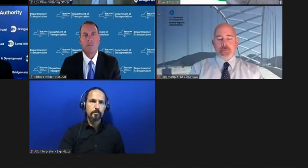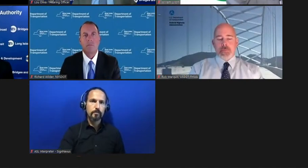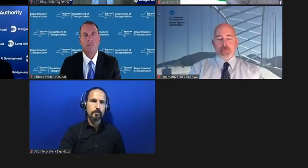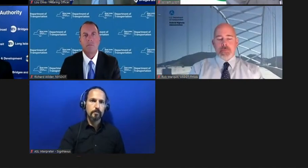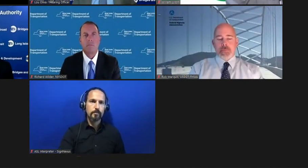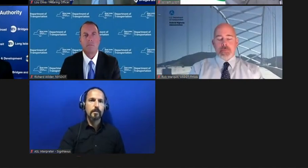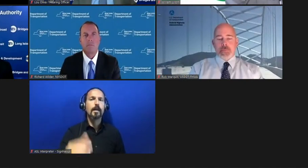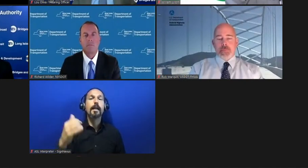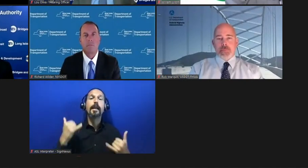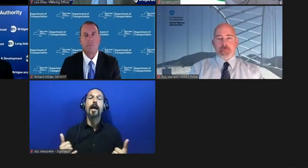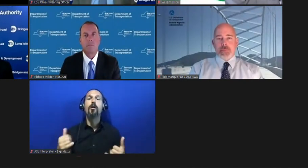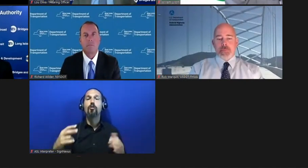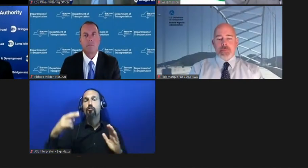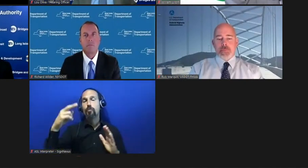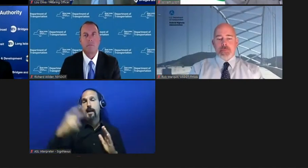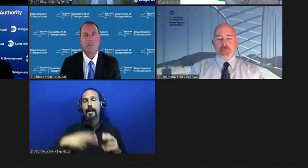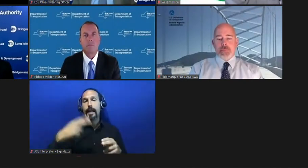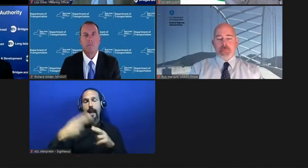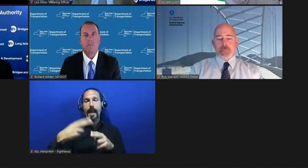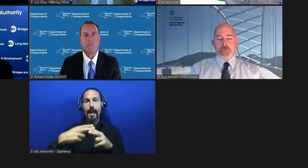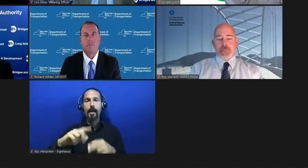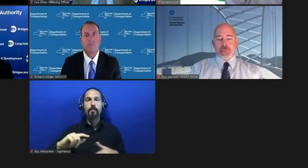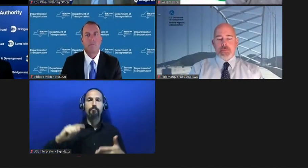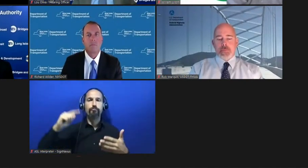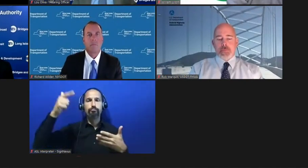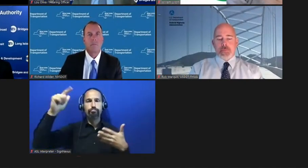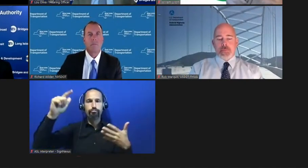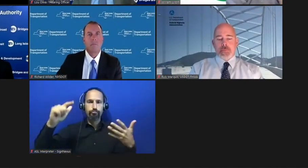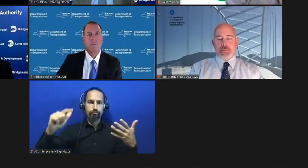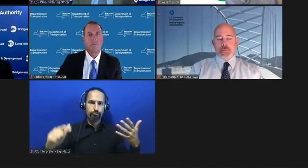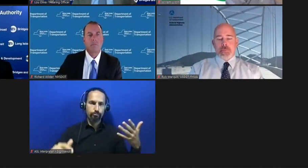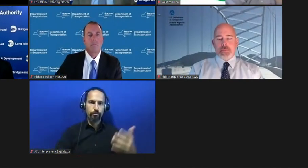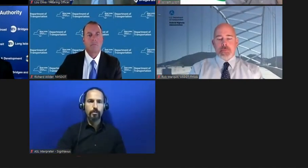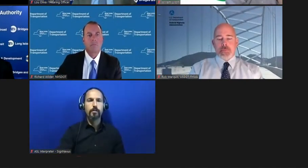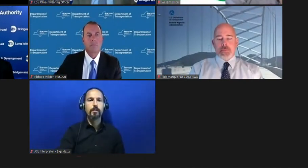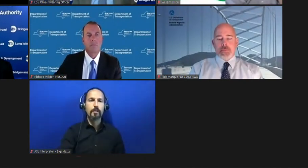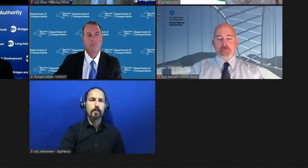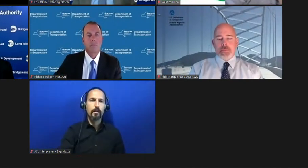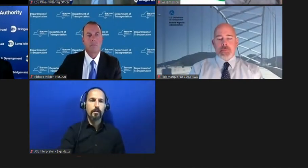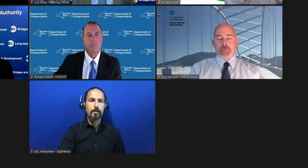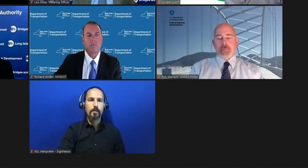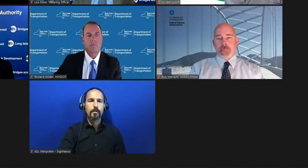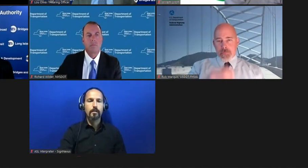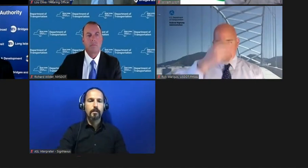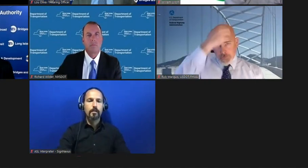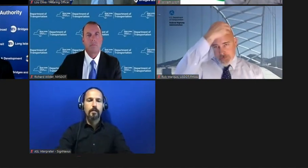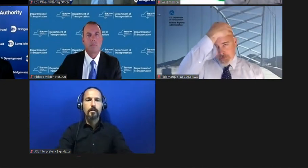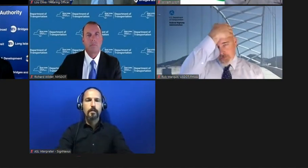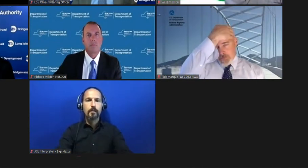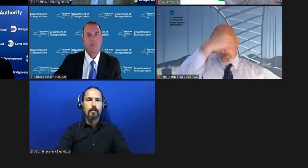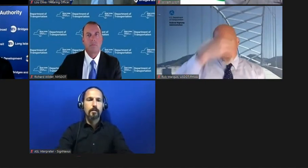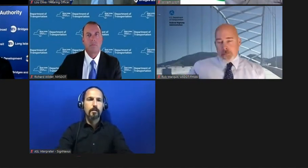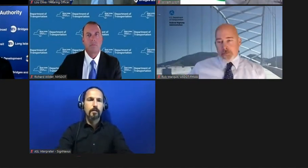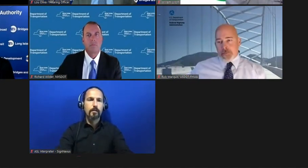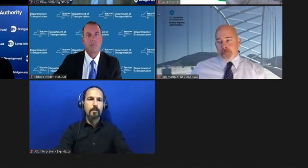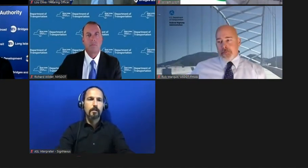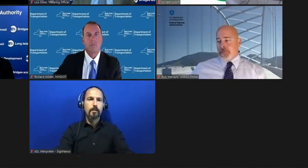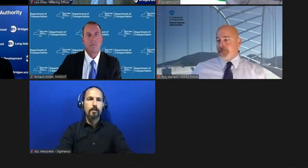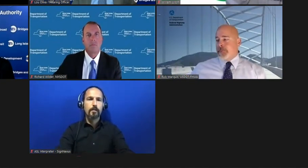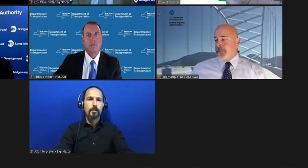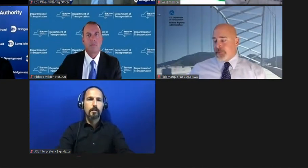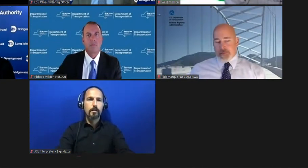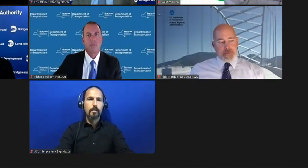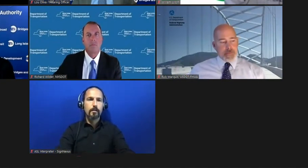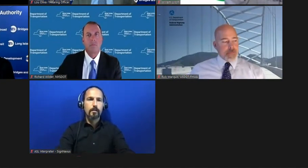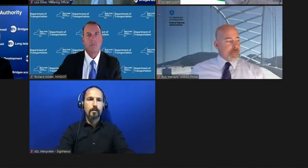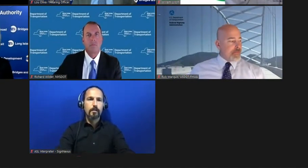we will now read the names of those on our list who have not spoken for a second time starting with those